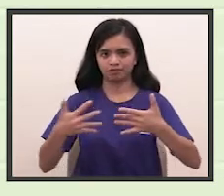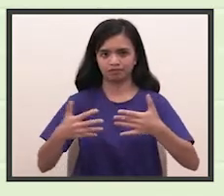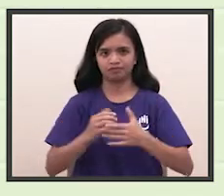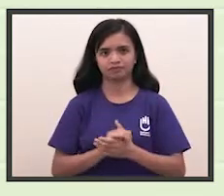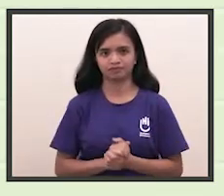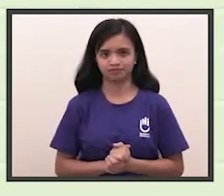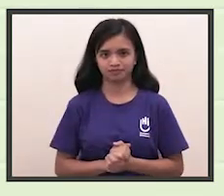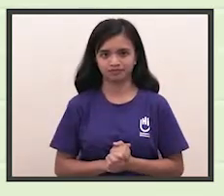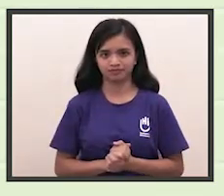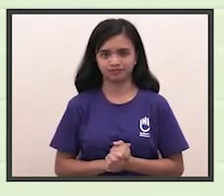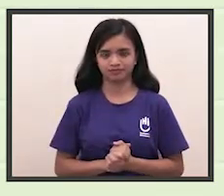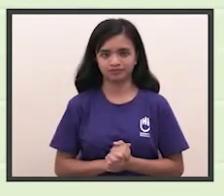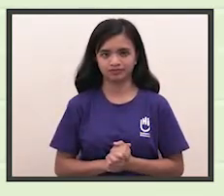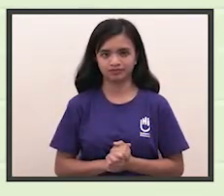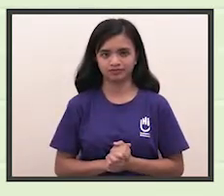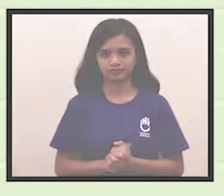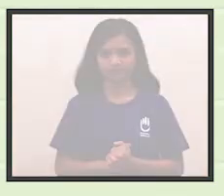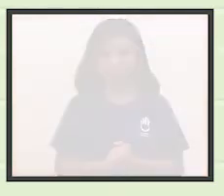children.